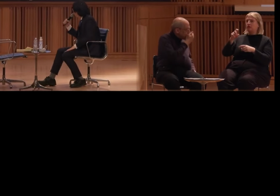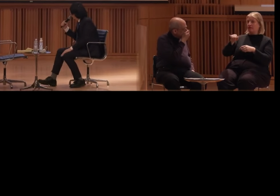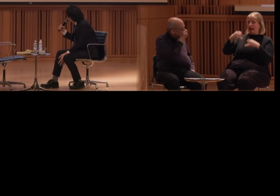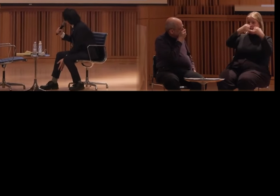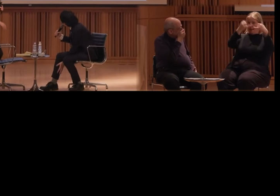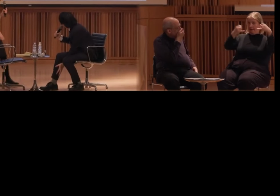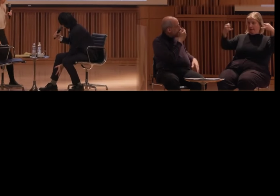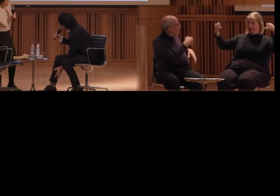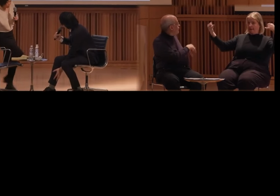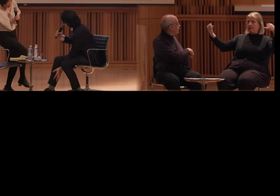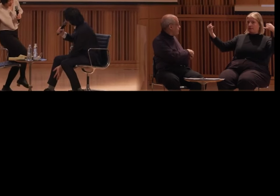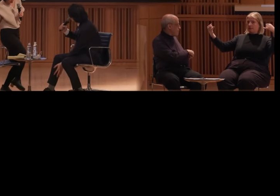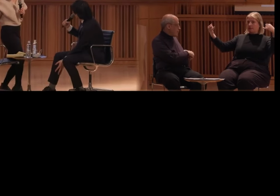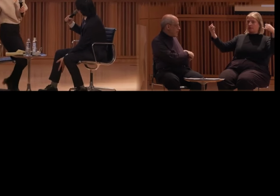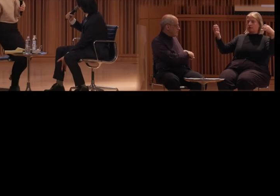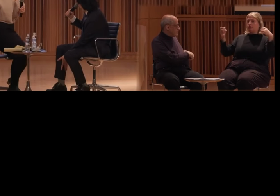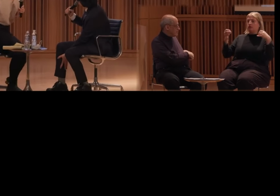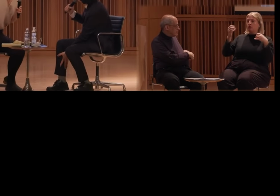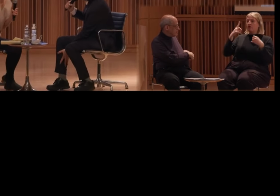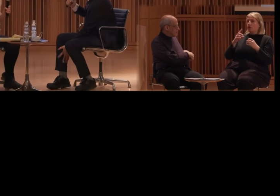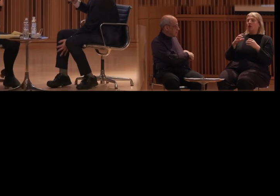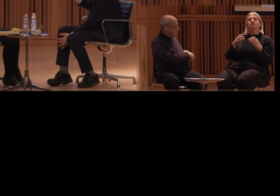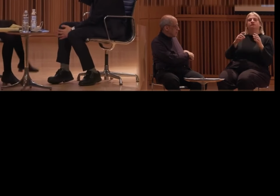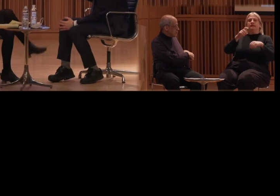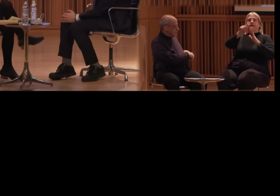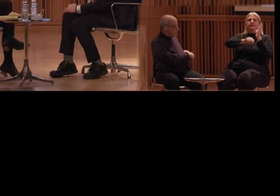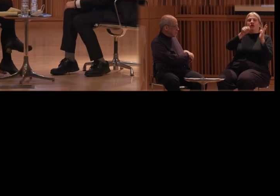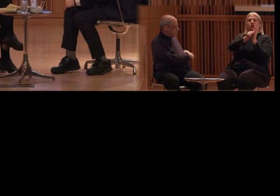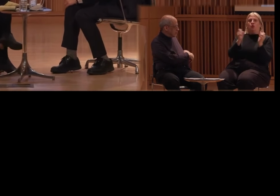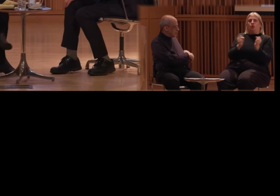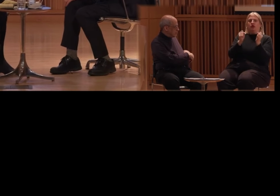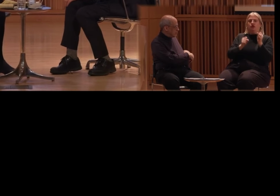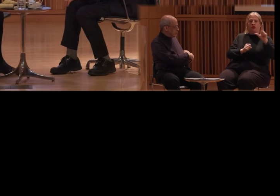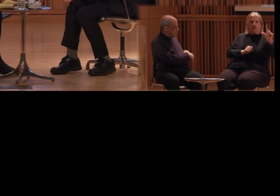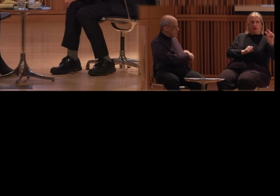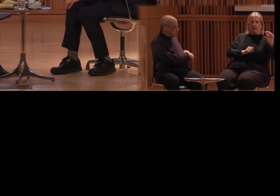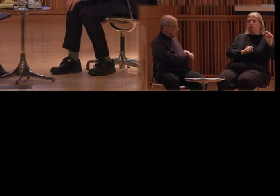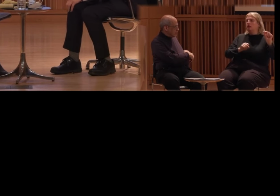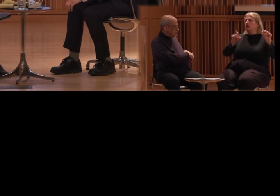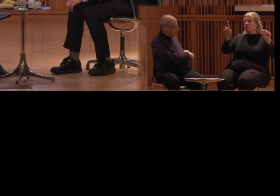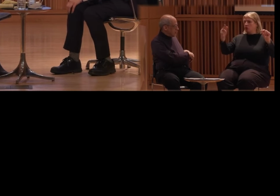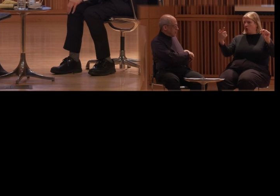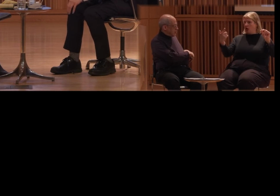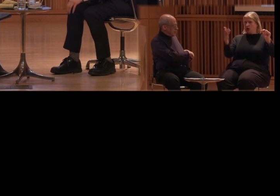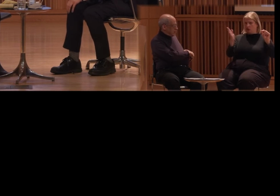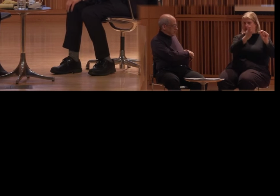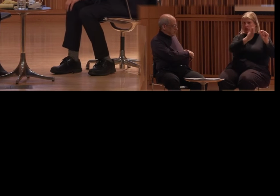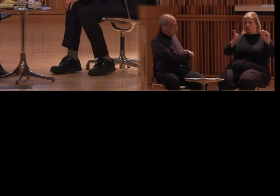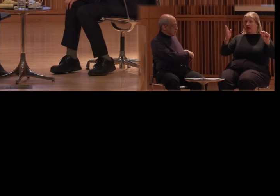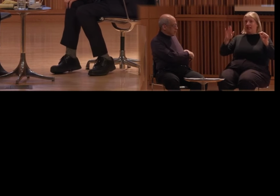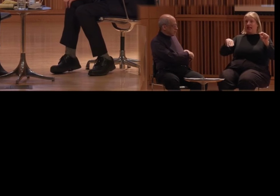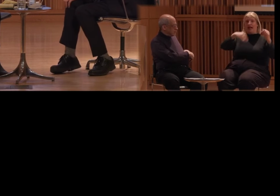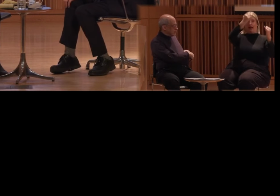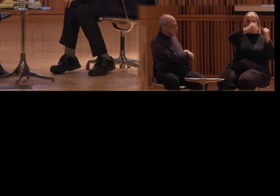line for winter 2020, 2021 is just really